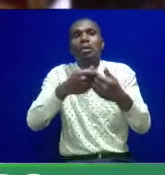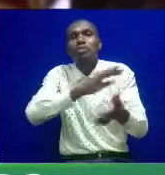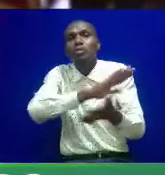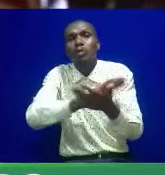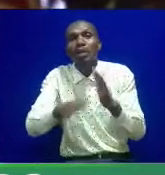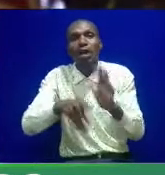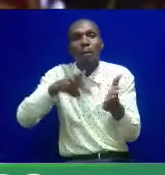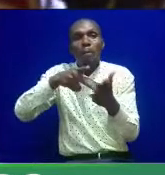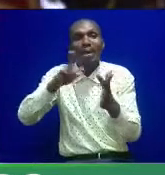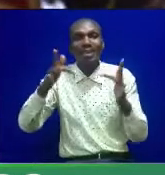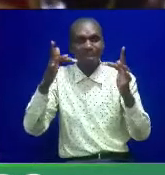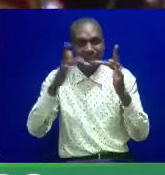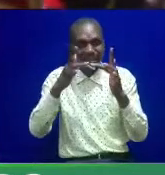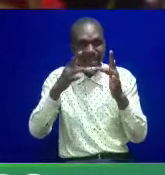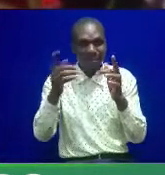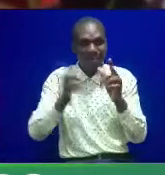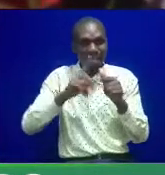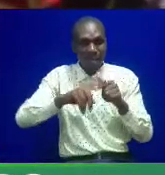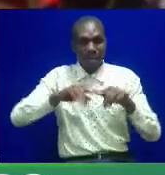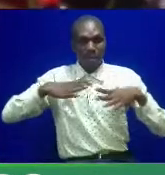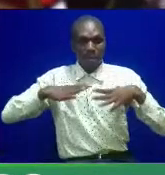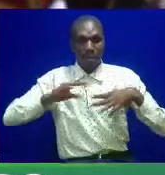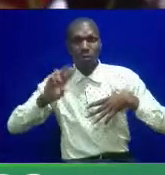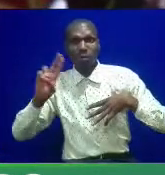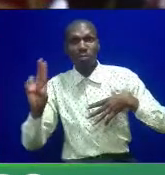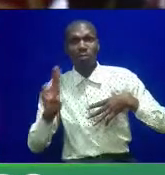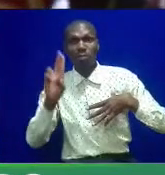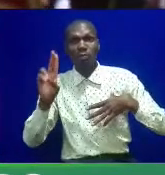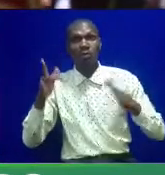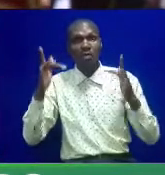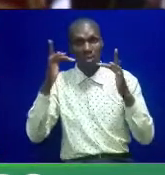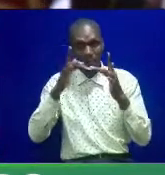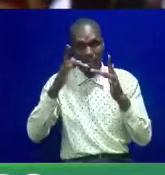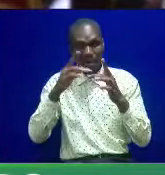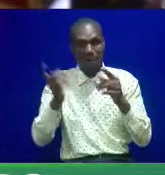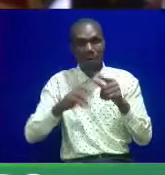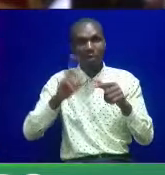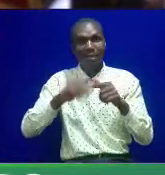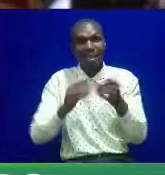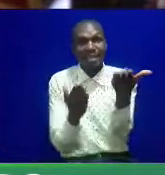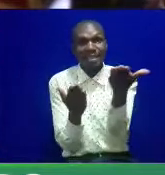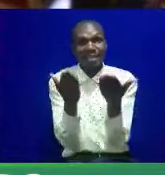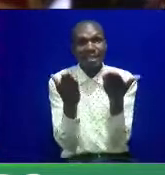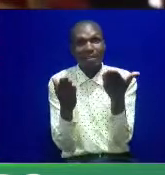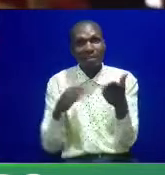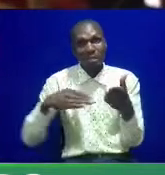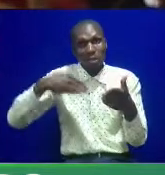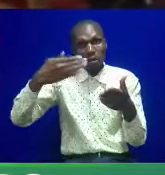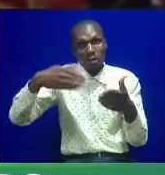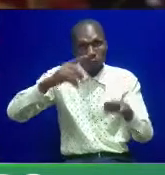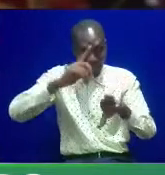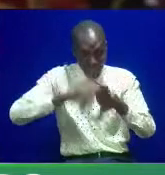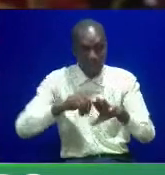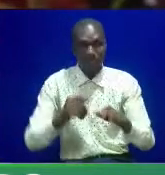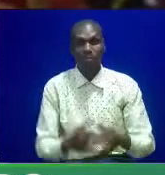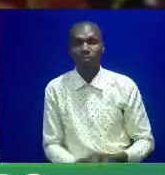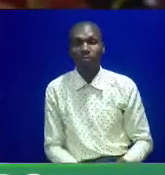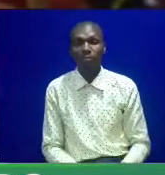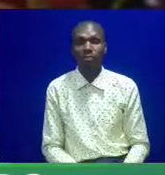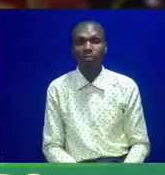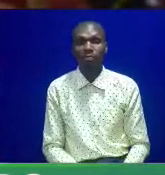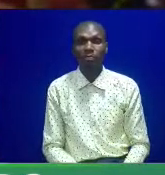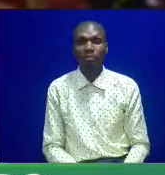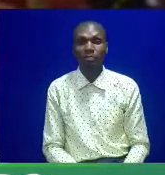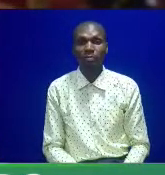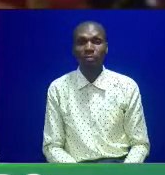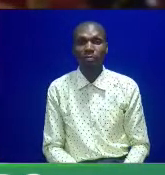kwene kiabuna awa menjive nseme ya wanyalata kwa kutumia umutandao yu ase obo kwa lali buwabo obo kwa lali tuko kulipato rikita seni kia Ndizi